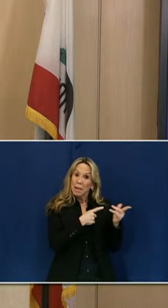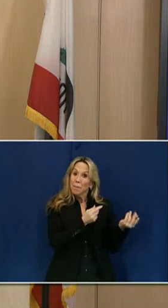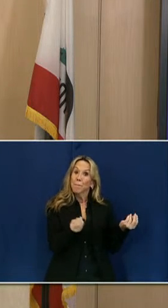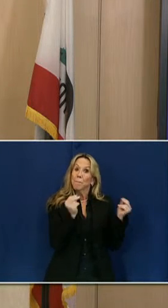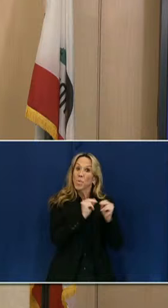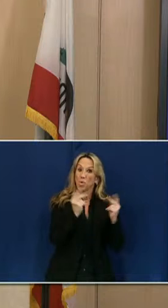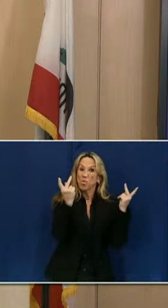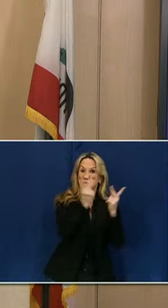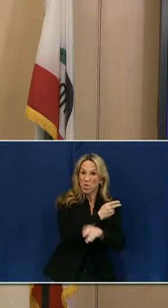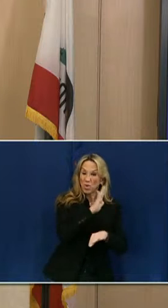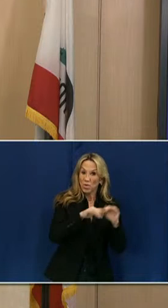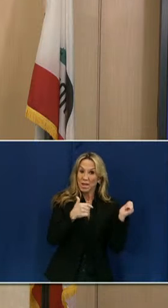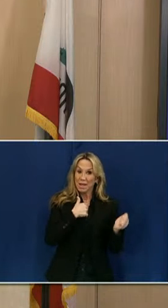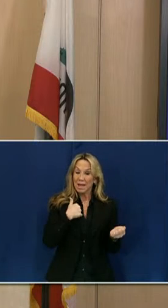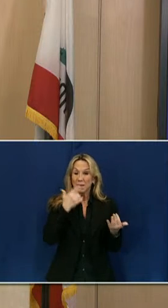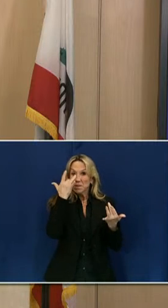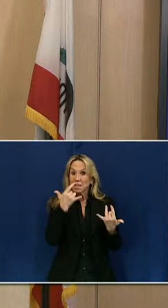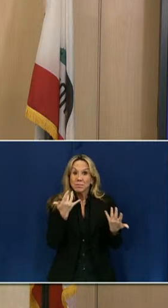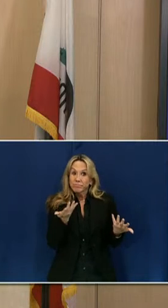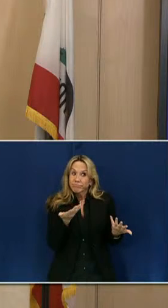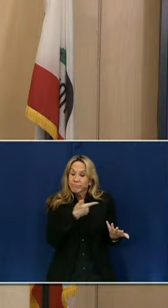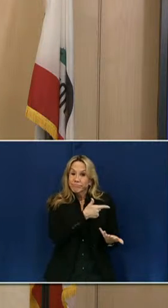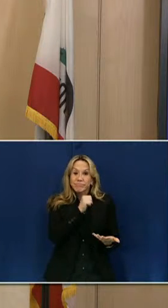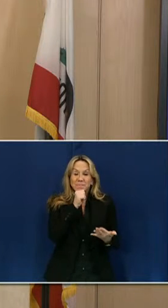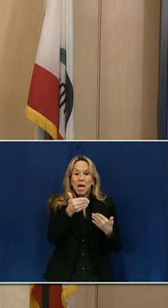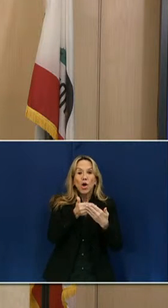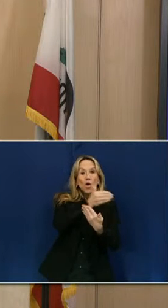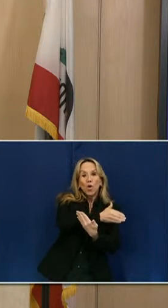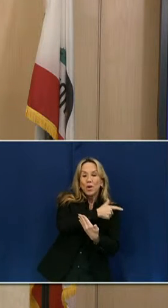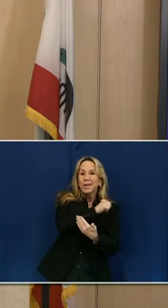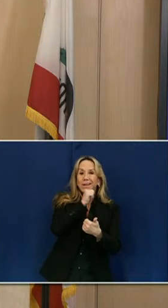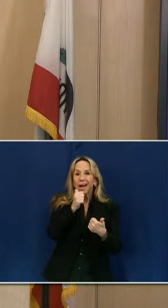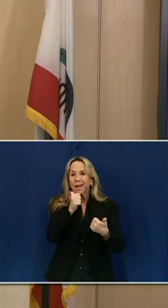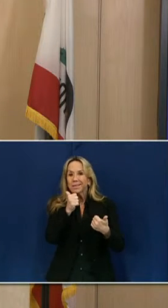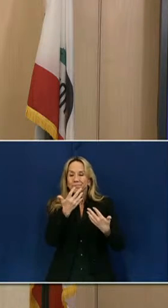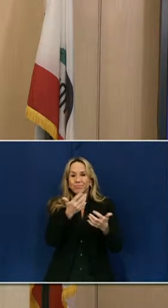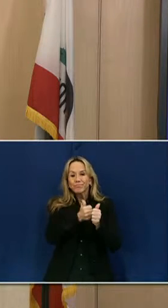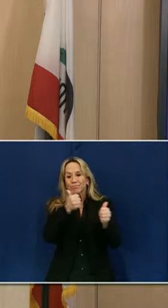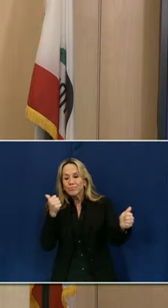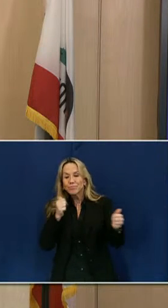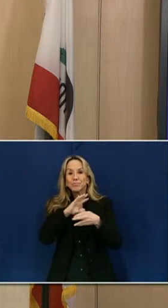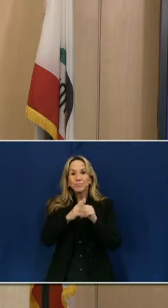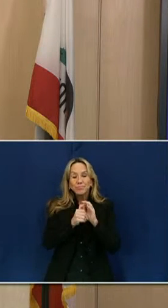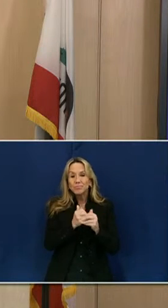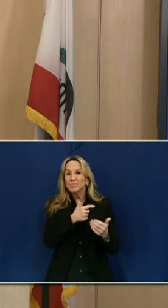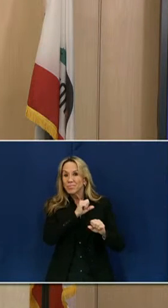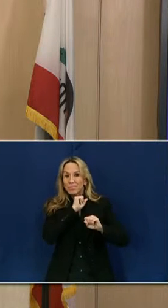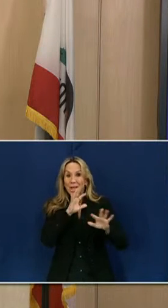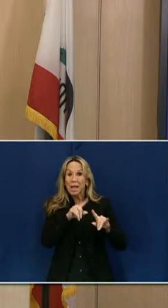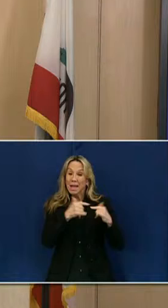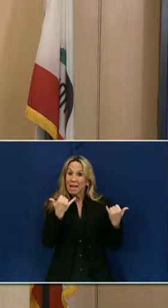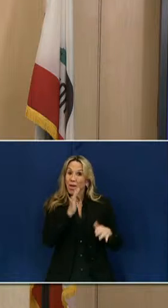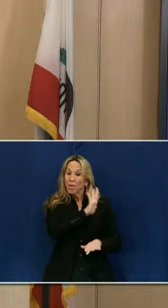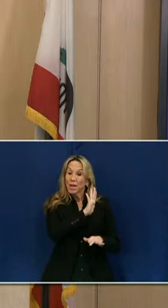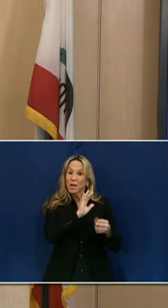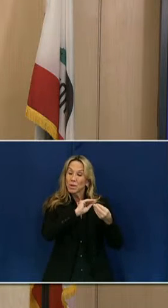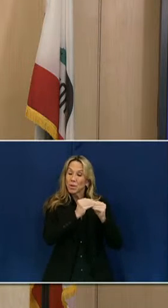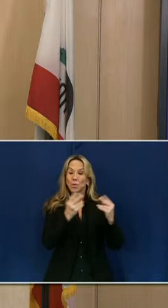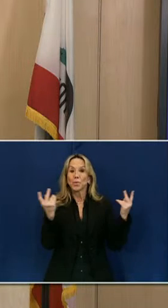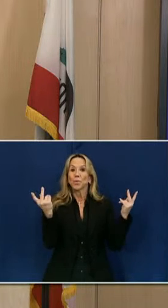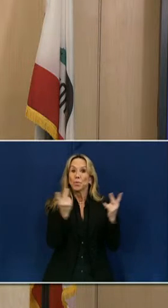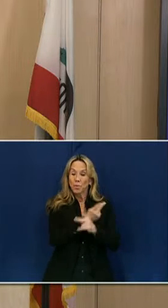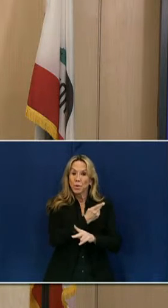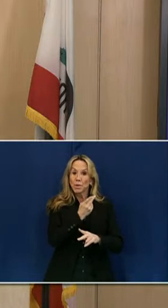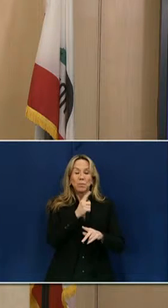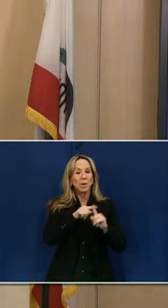not take early actions, preventive actions, did not try and intervene in the situations they are facing right now. We don't want to waste